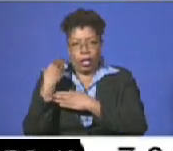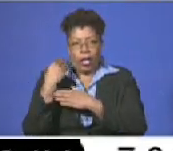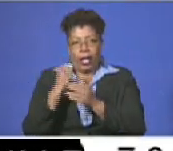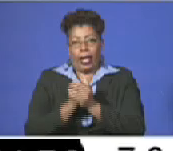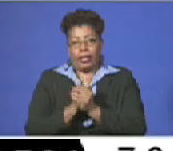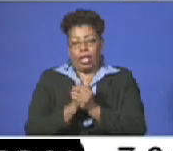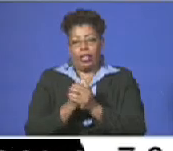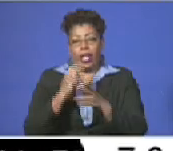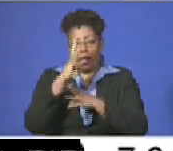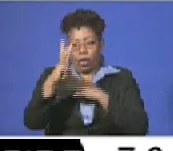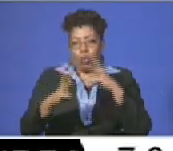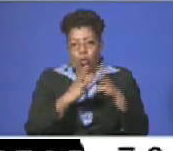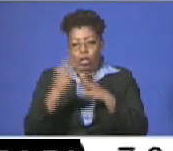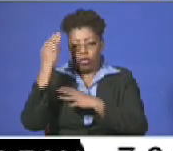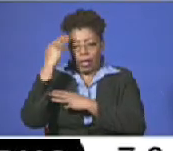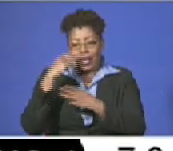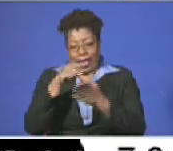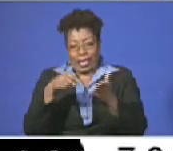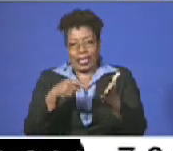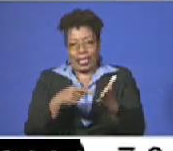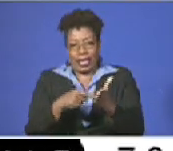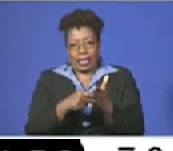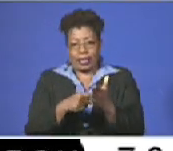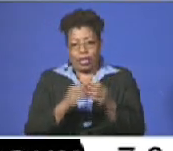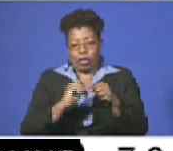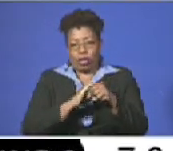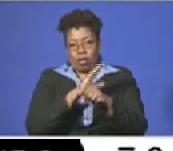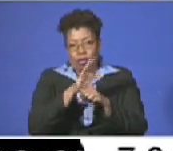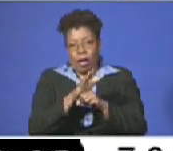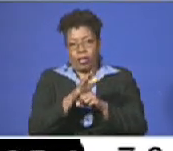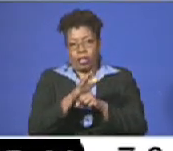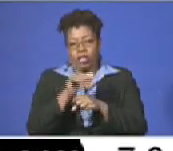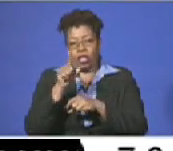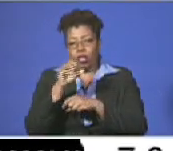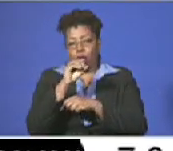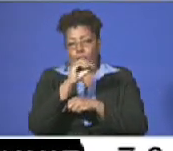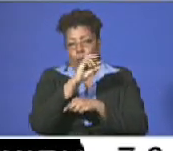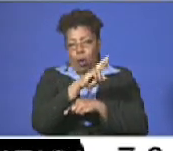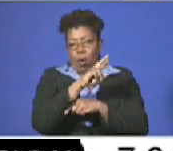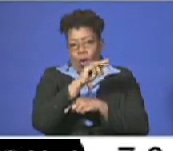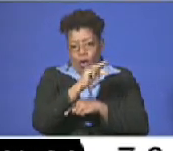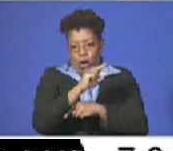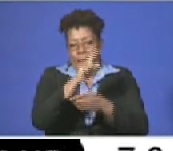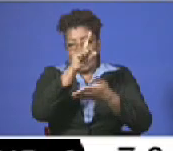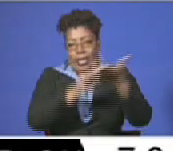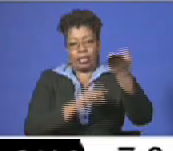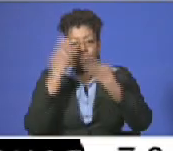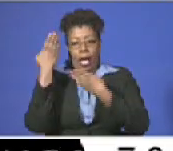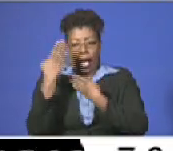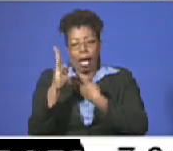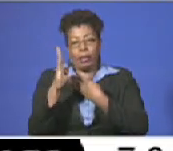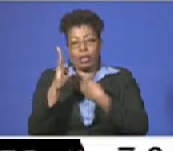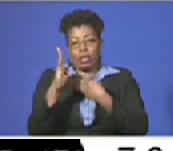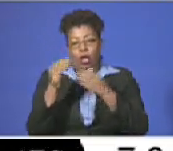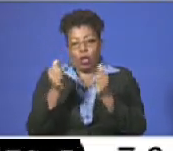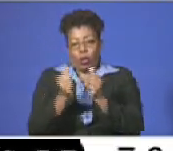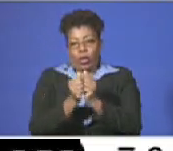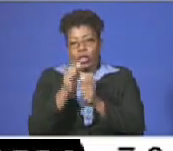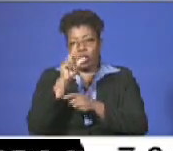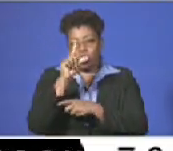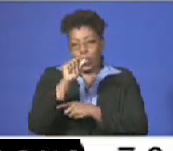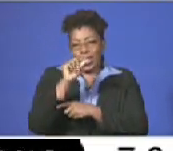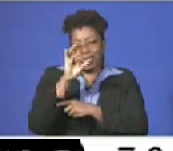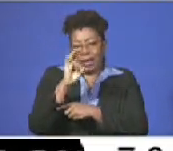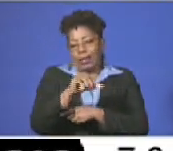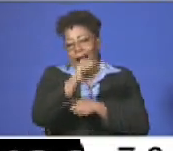has recognized it. And coronavirus.org lists the Bahamas among 27 countries around the world that are what